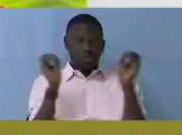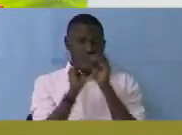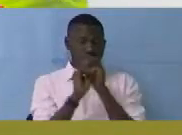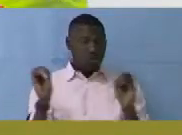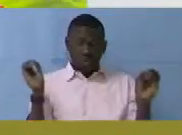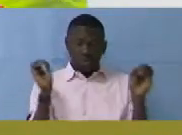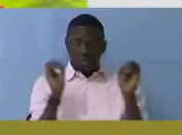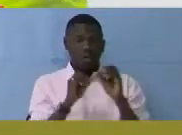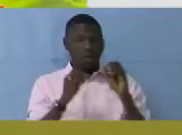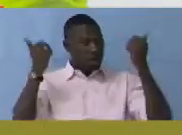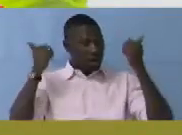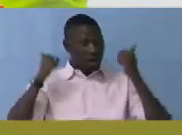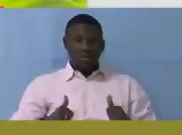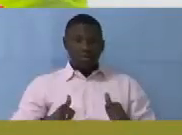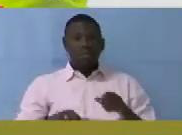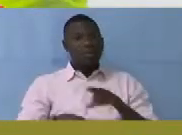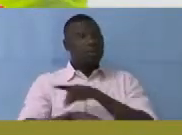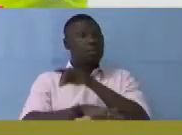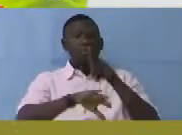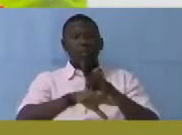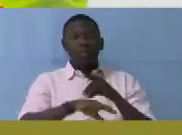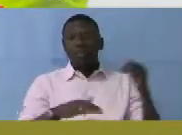there. But we are